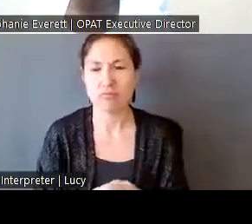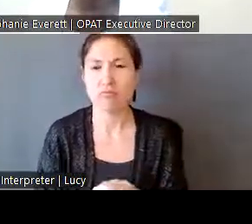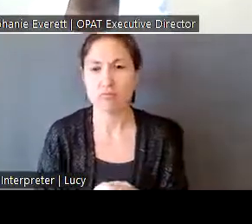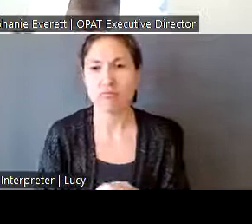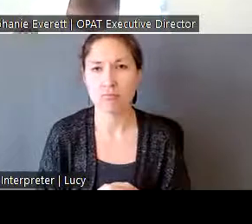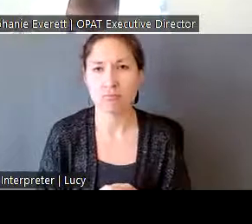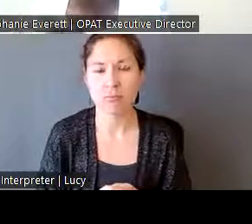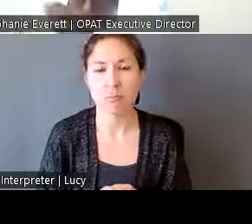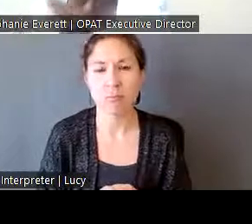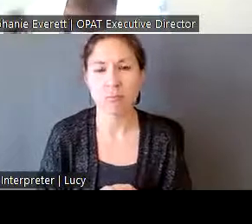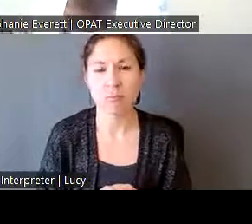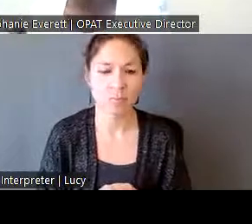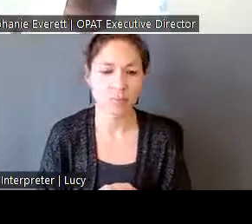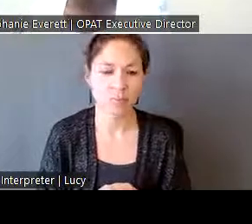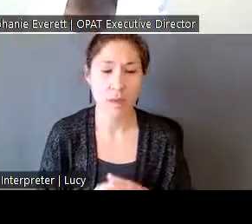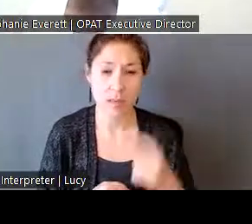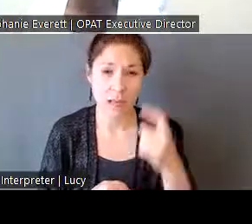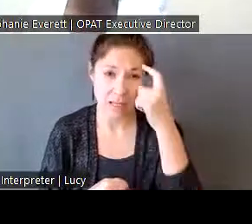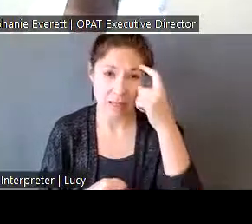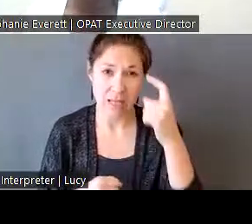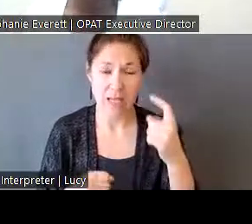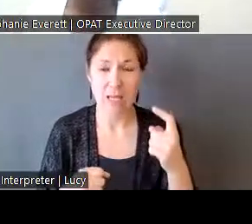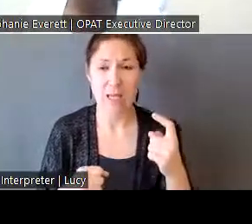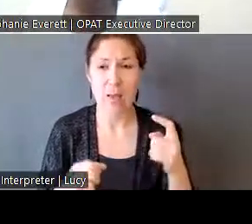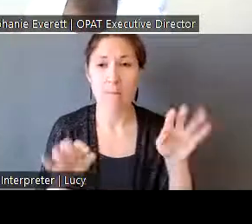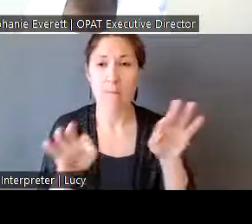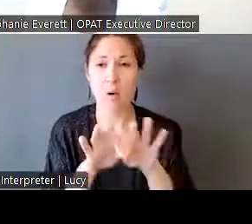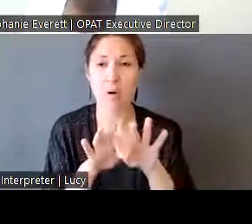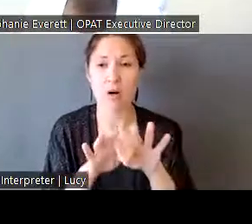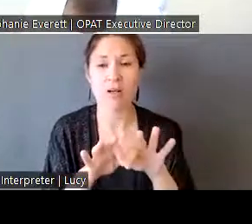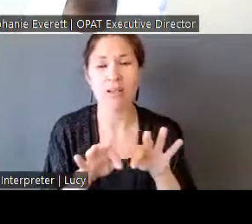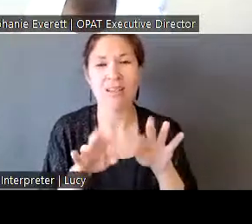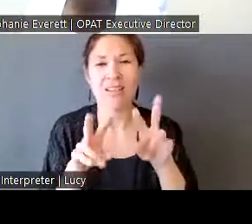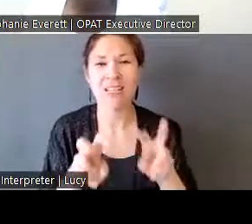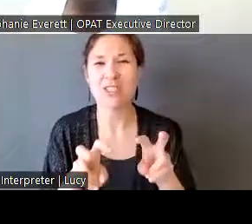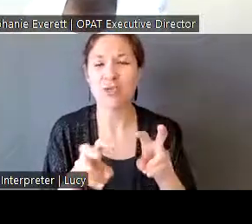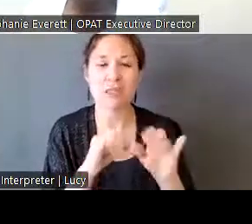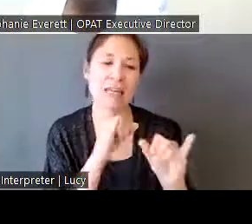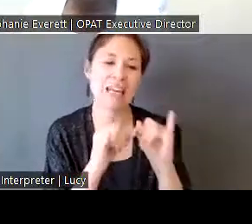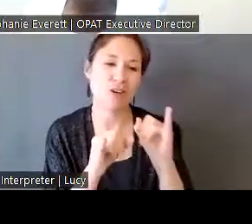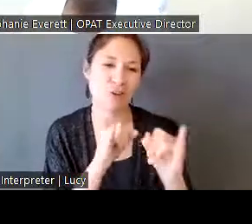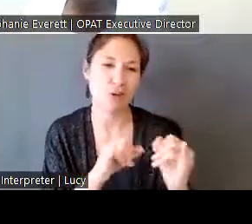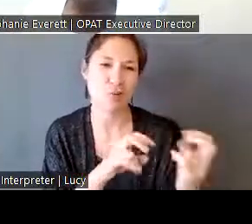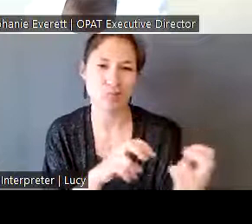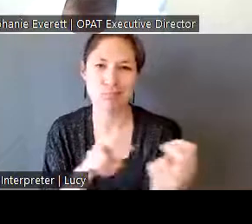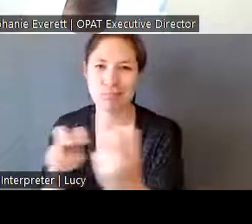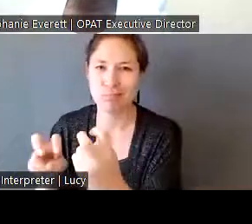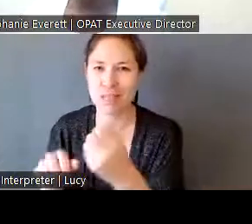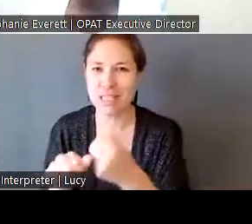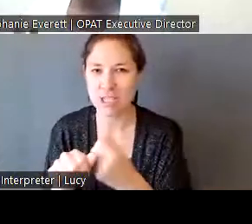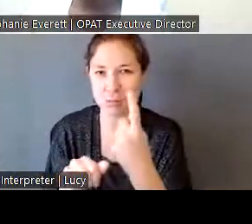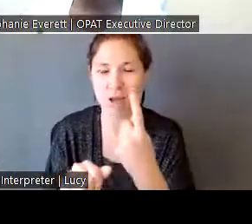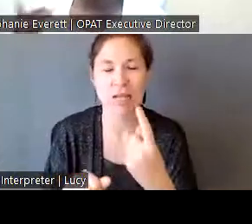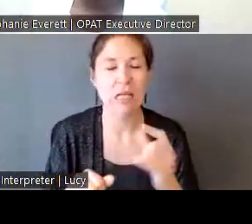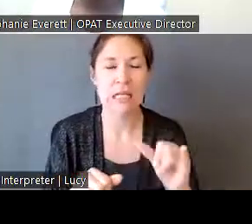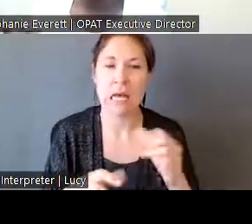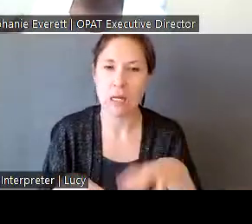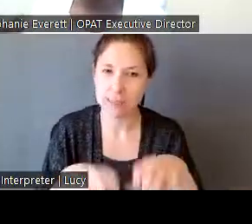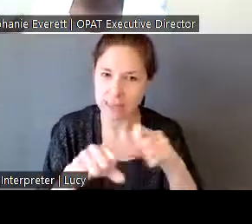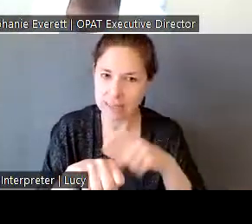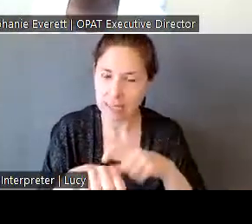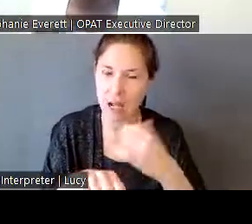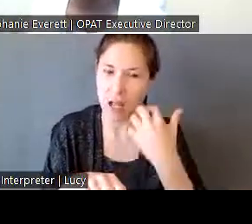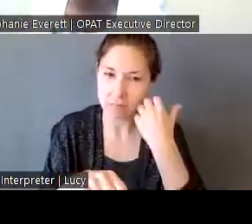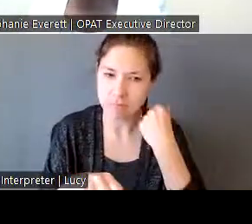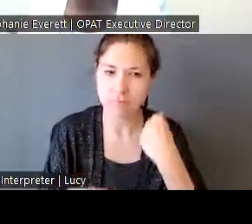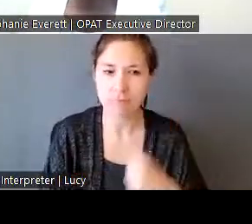I think the biggest issue is that everyone has to be interviewed. There is a process that they are allowing, and what the Post Commission has been